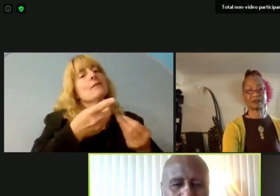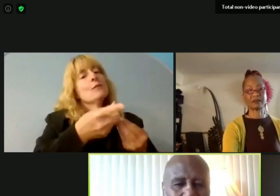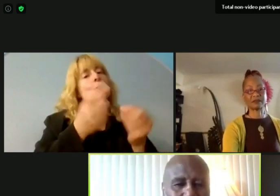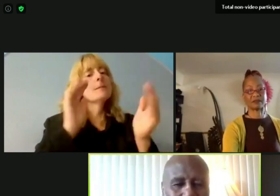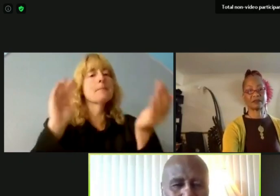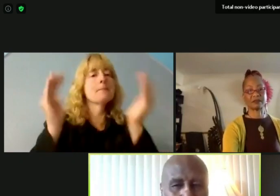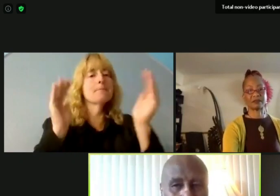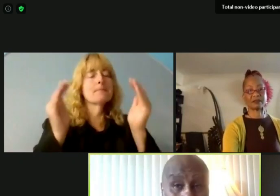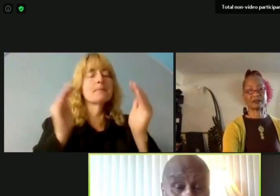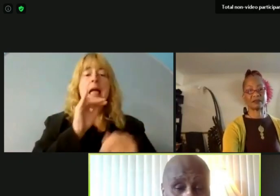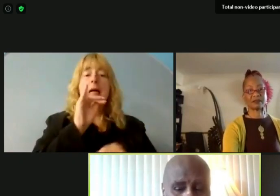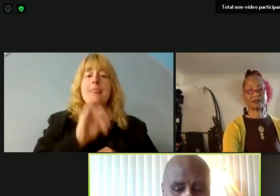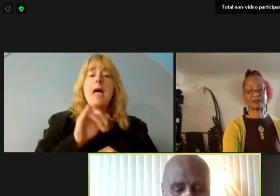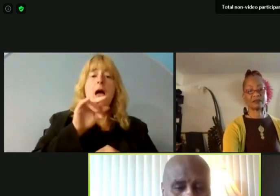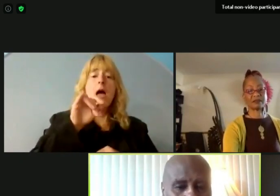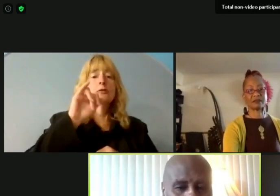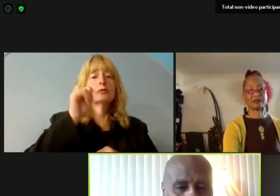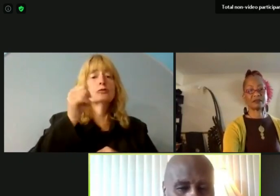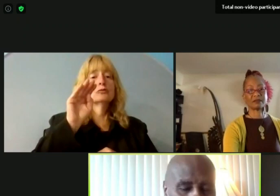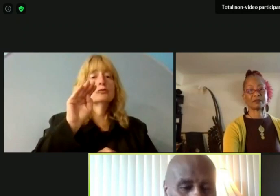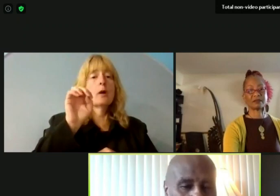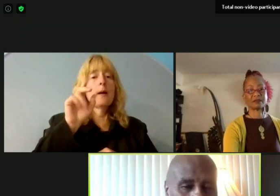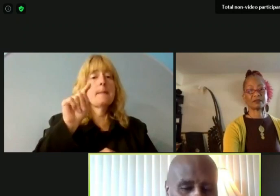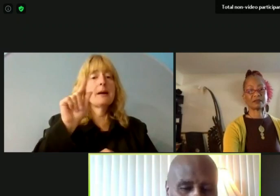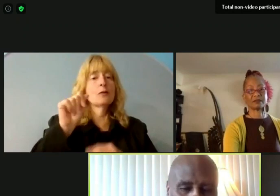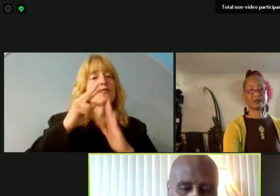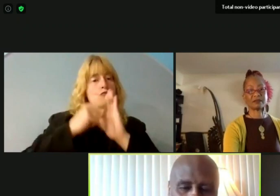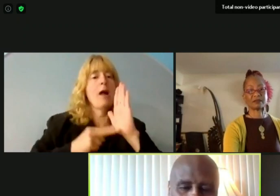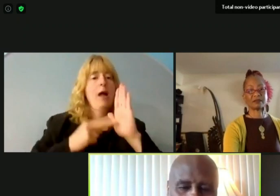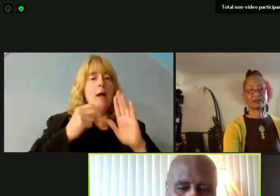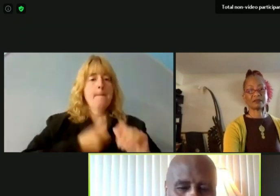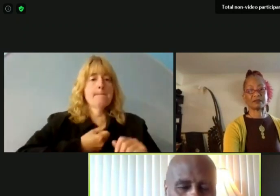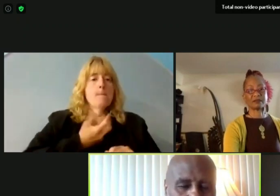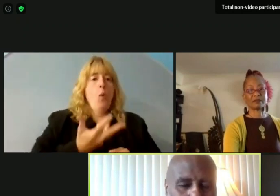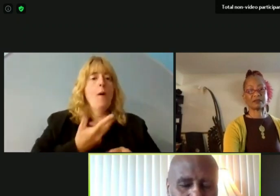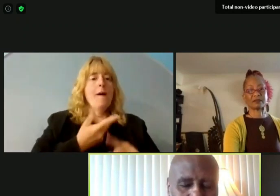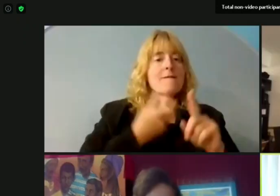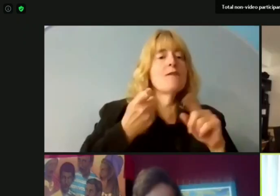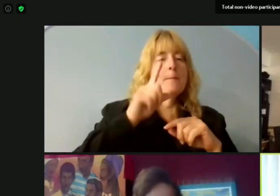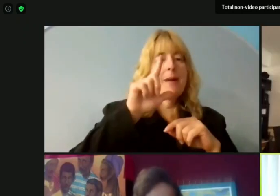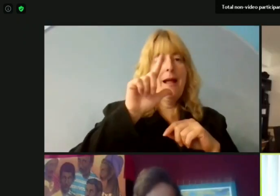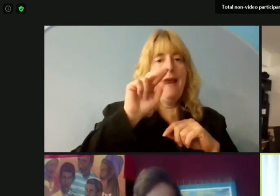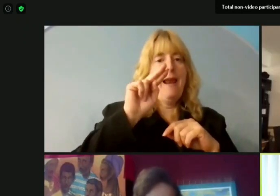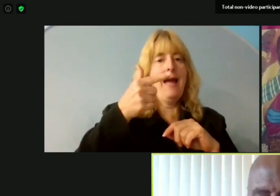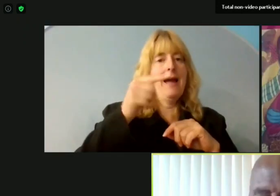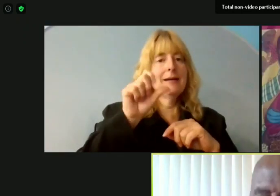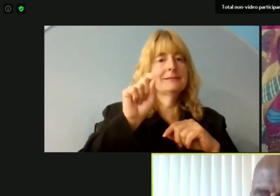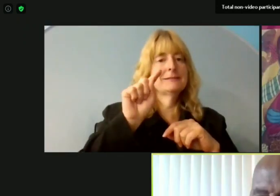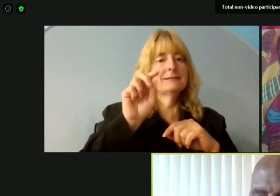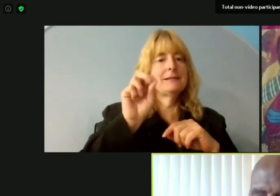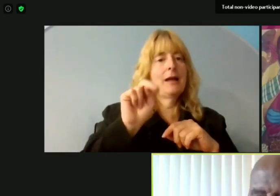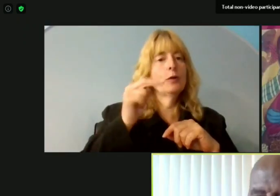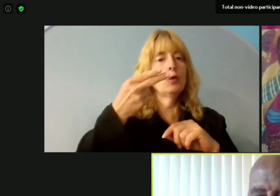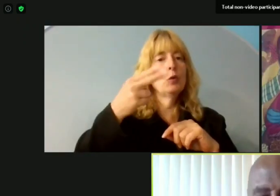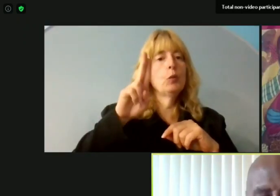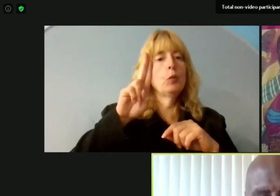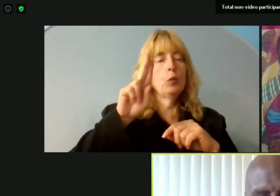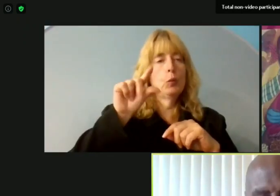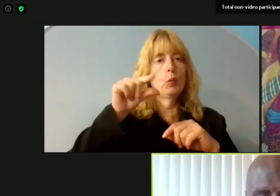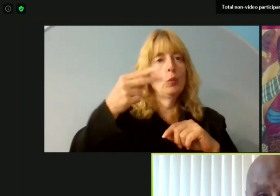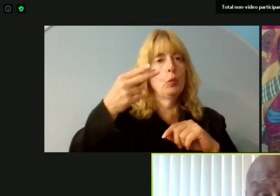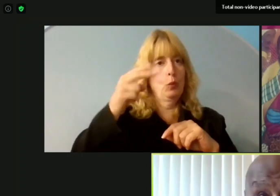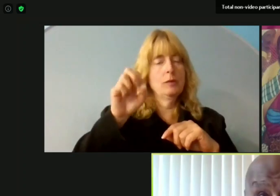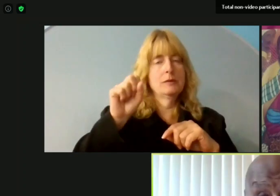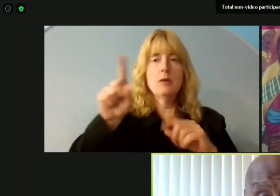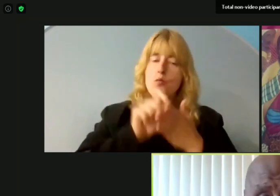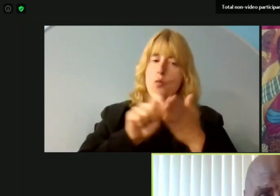the poem that Jamila read to us from Langston Hughes, which he wrote in 1951 as part of an anthology, he